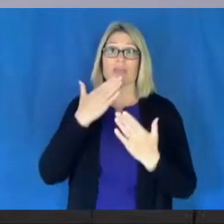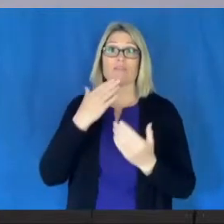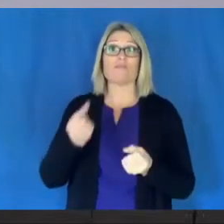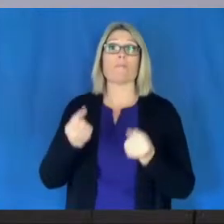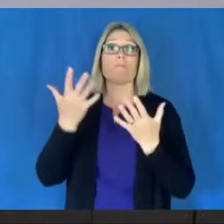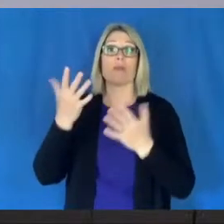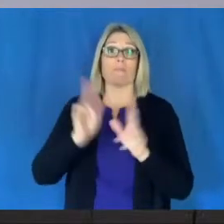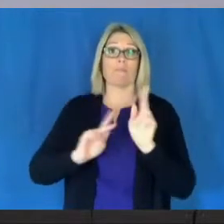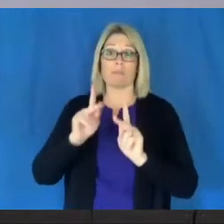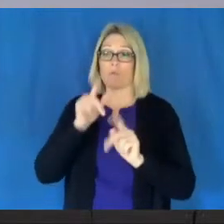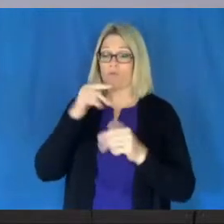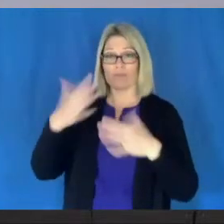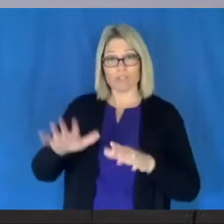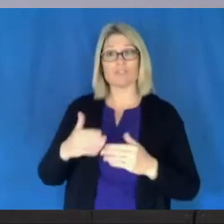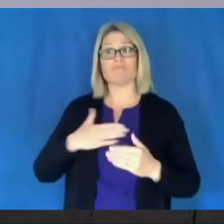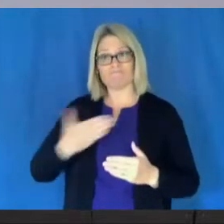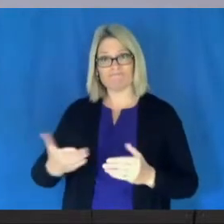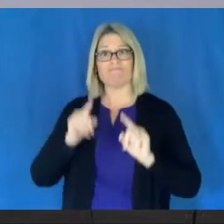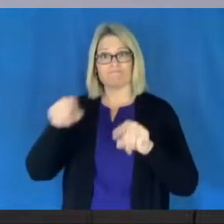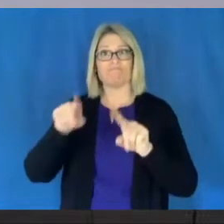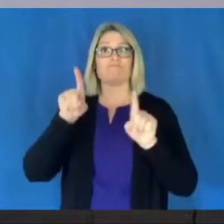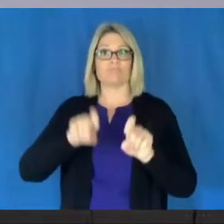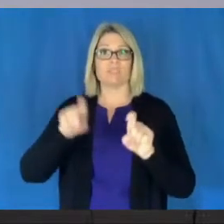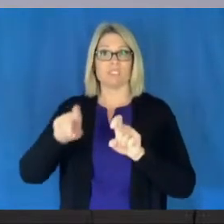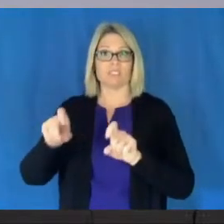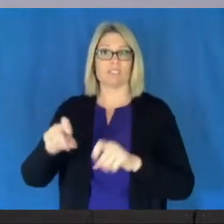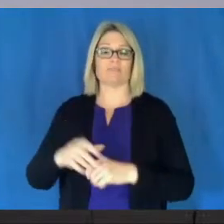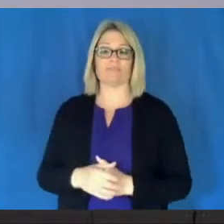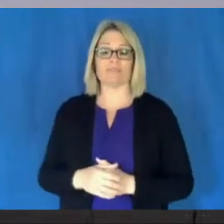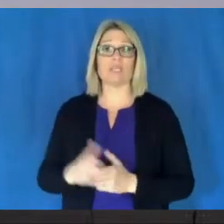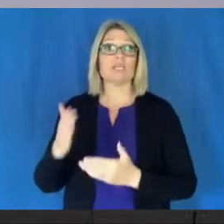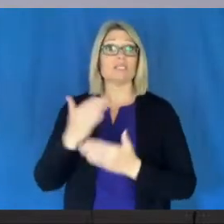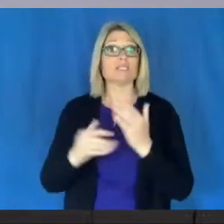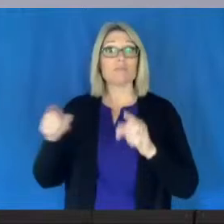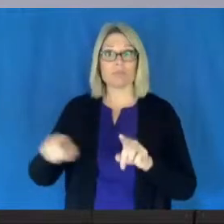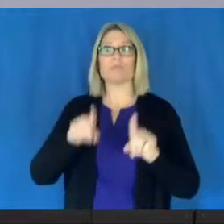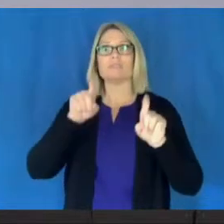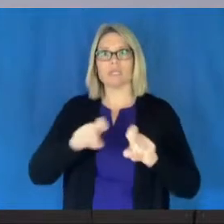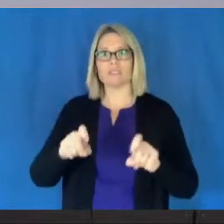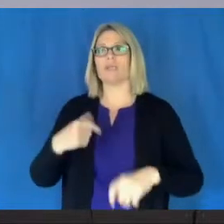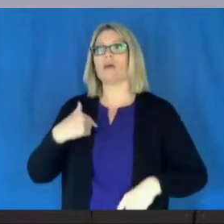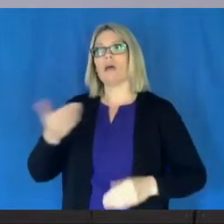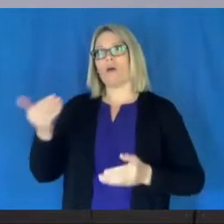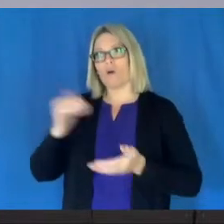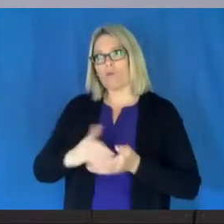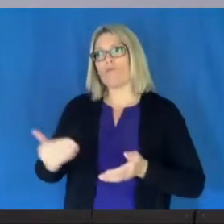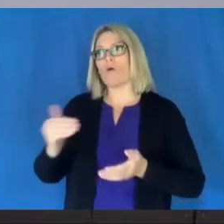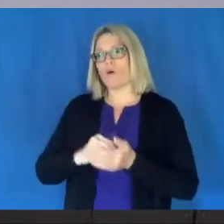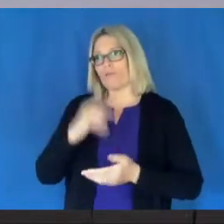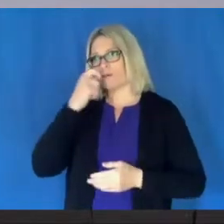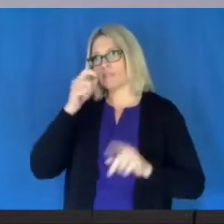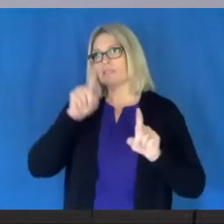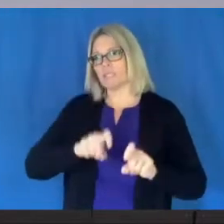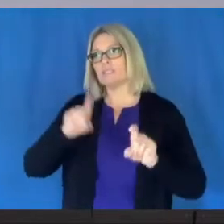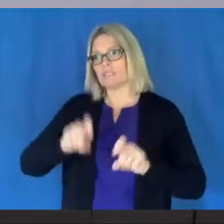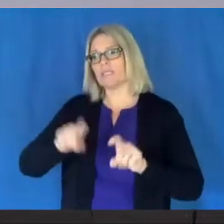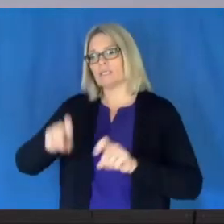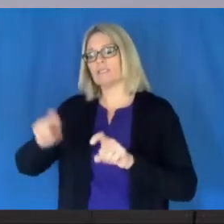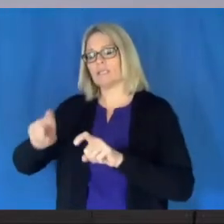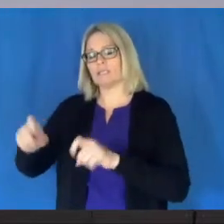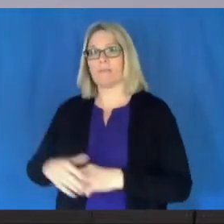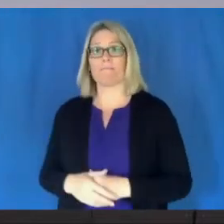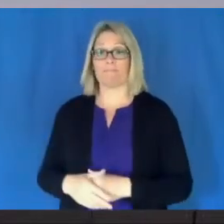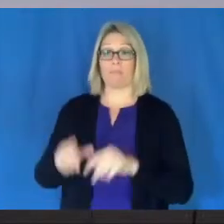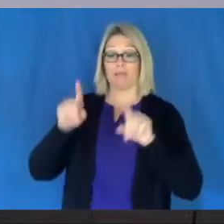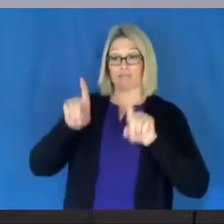residents who have been tested for this virus. Some of you have been tested many times. Testing is a key element